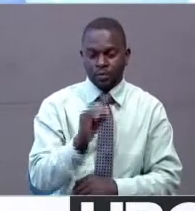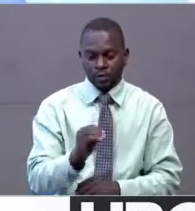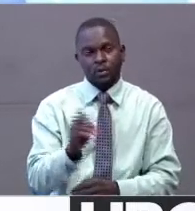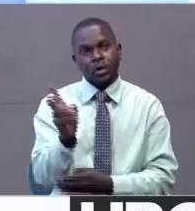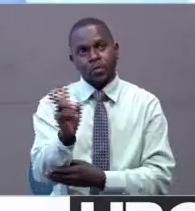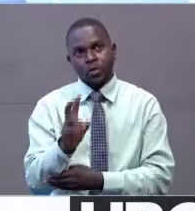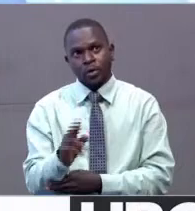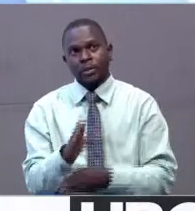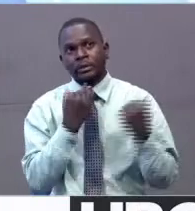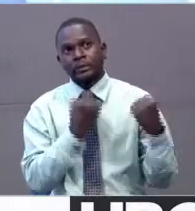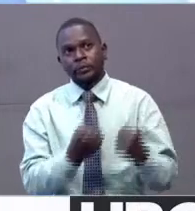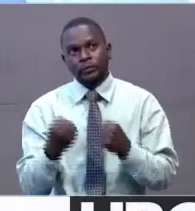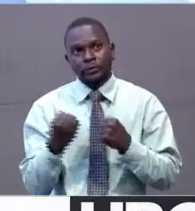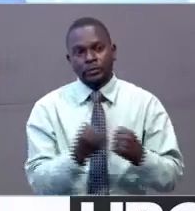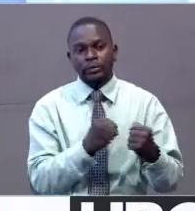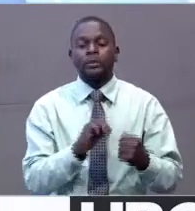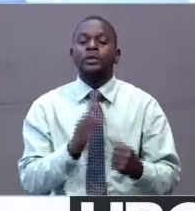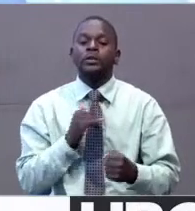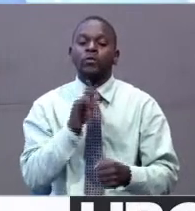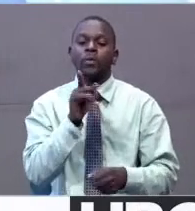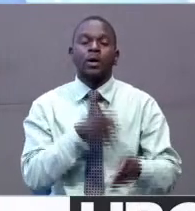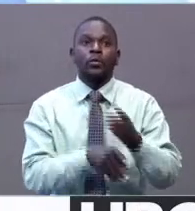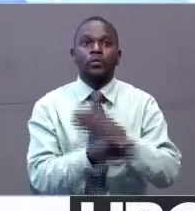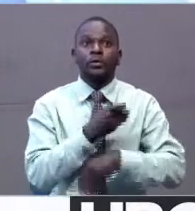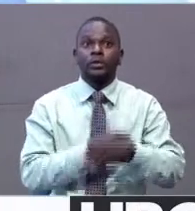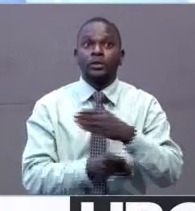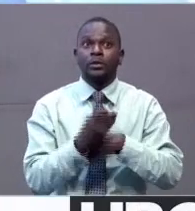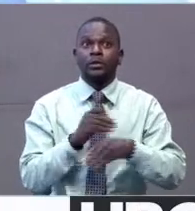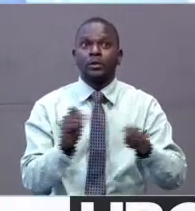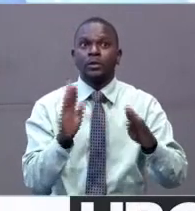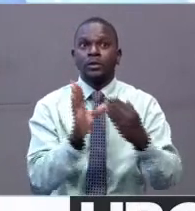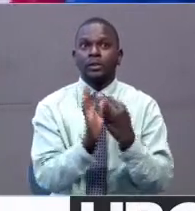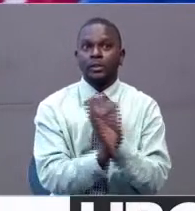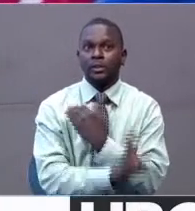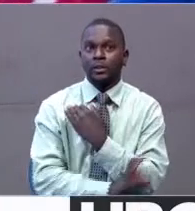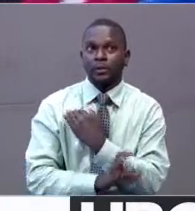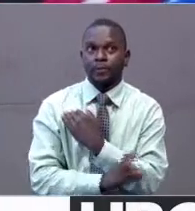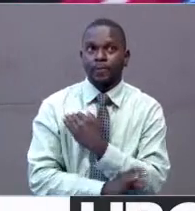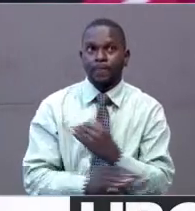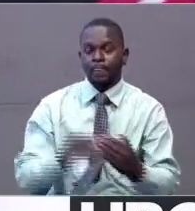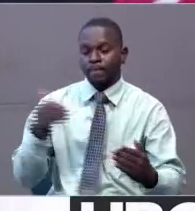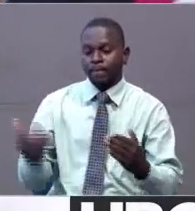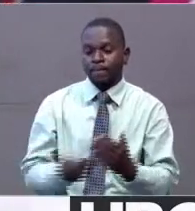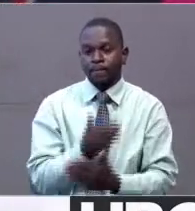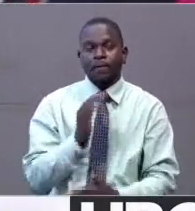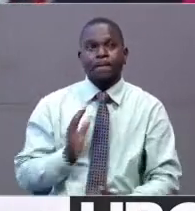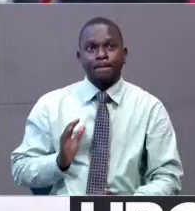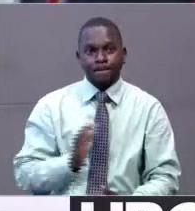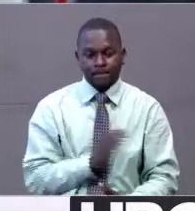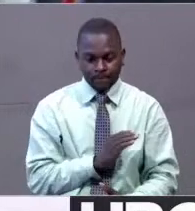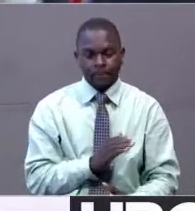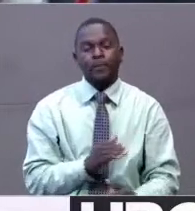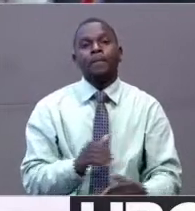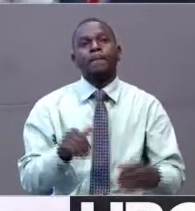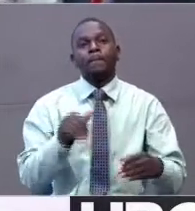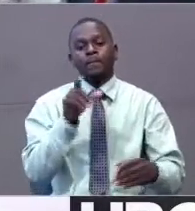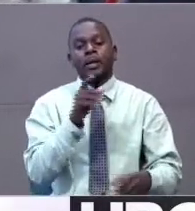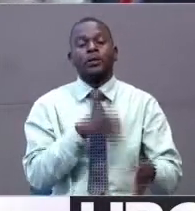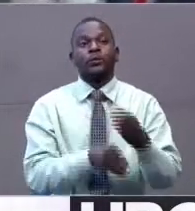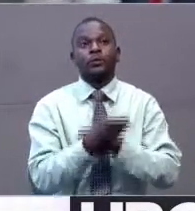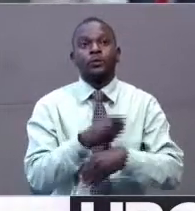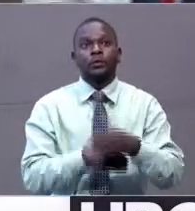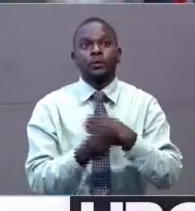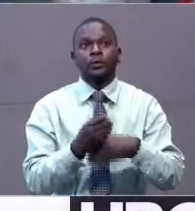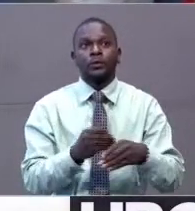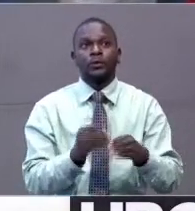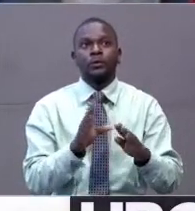challenges and needs for persons with disabilities in the country. The new board members for National Council for Persons